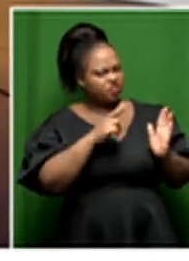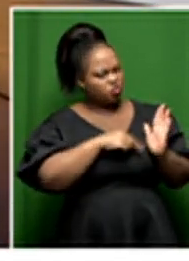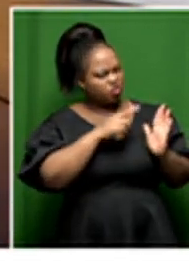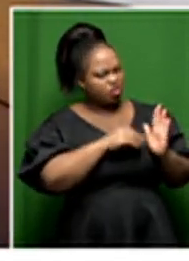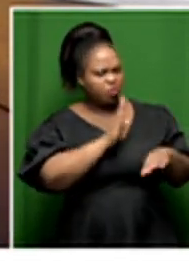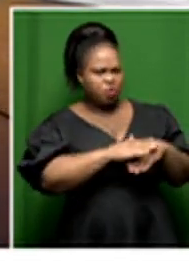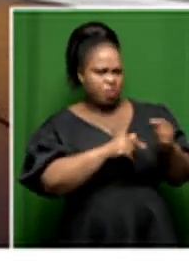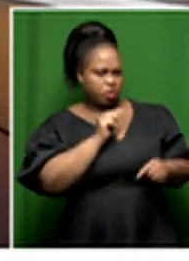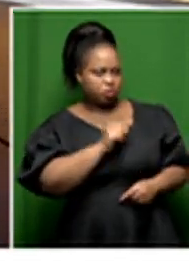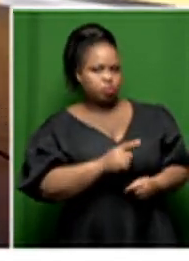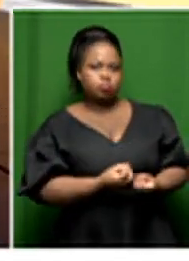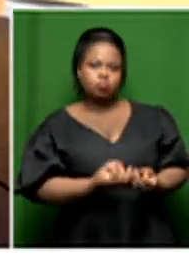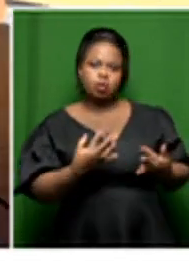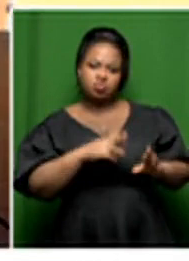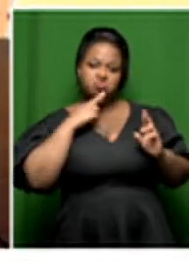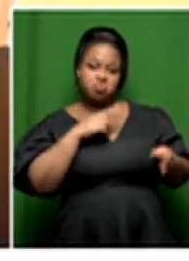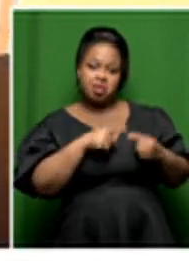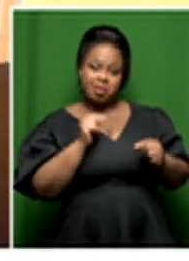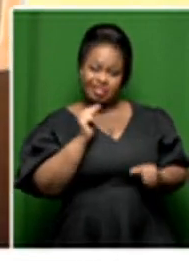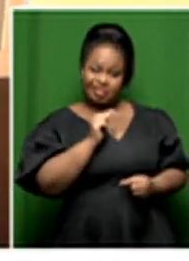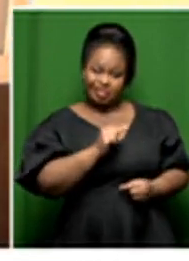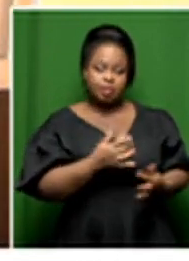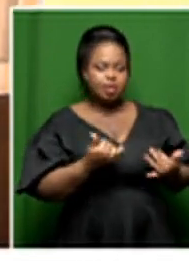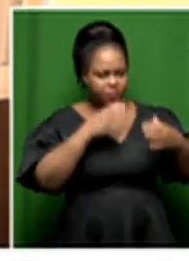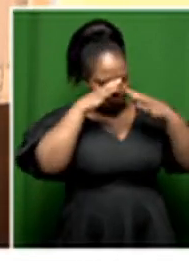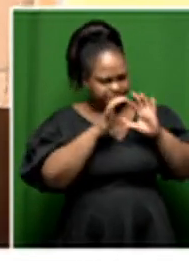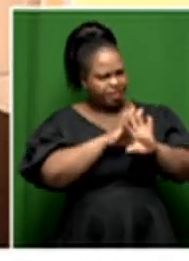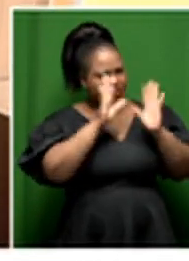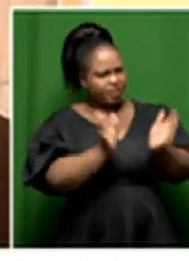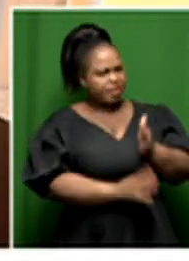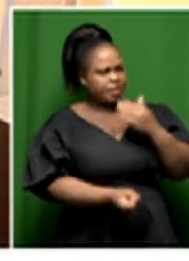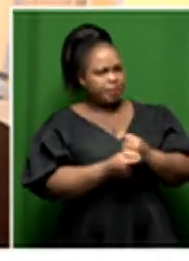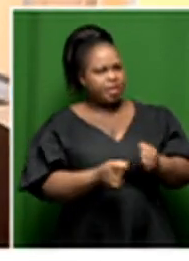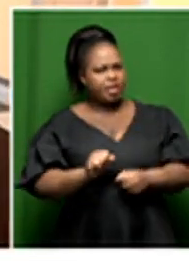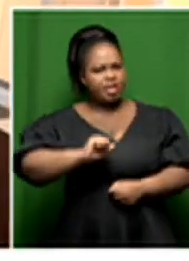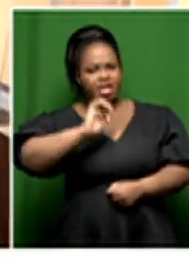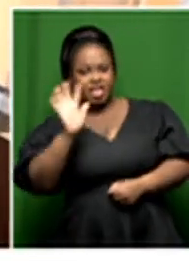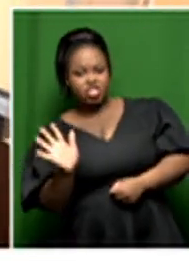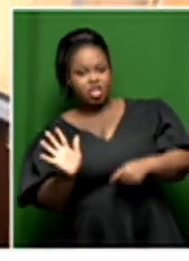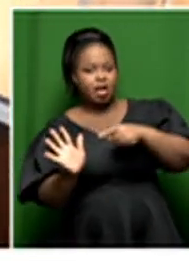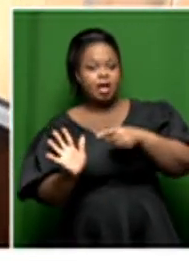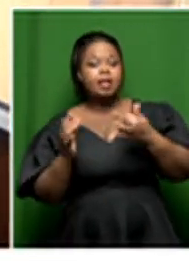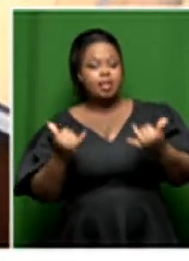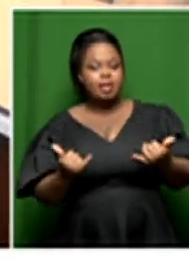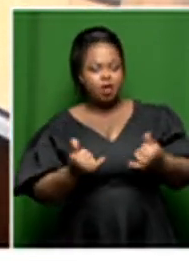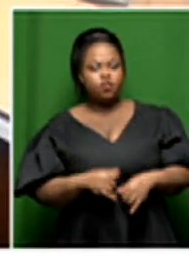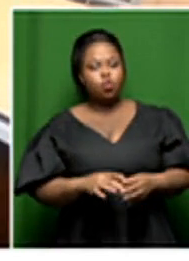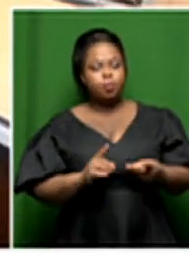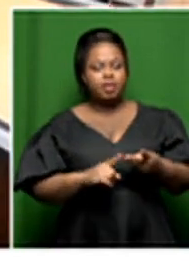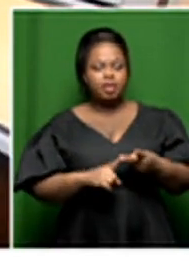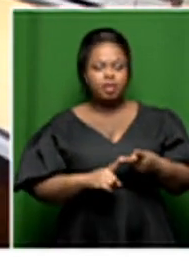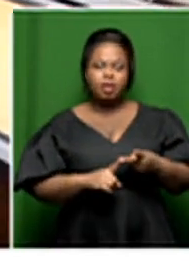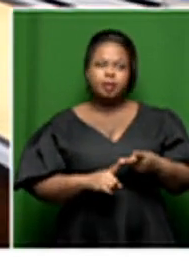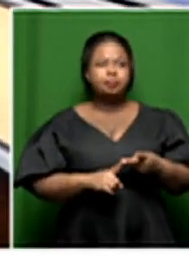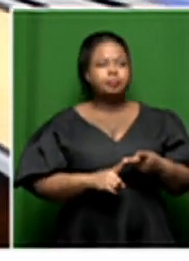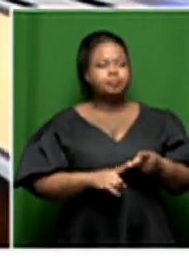bit about it, and there have been a lot of reports coming out now, let's focus on what's happening in Asia. And I'm going to bring Indonesia and Thailand